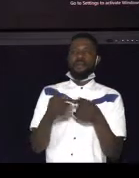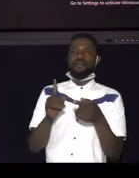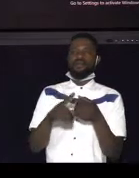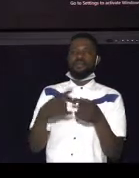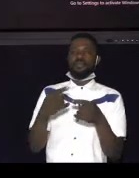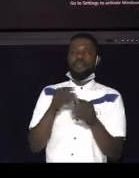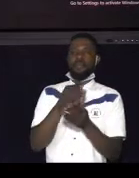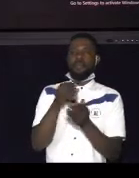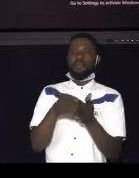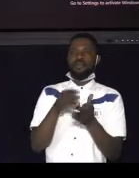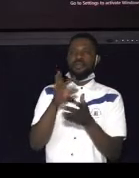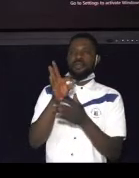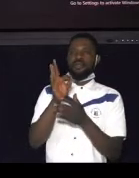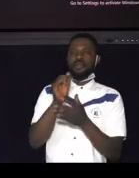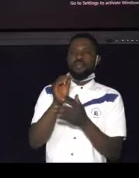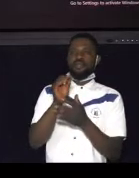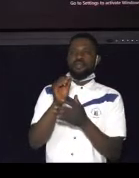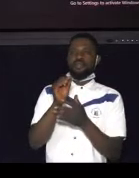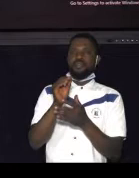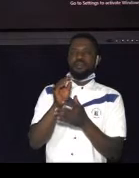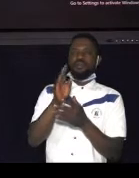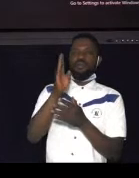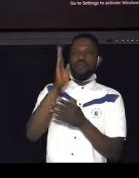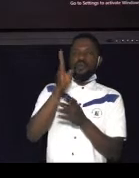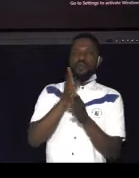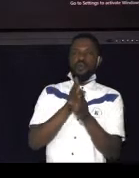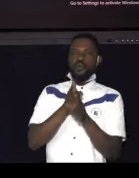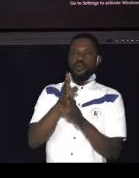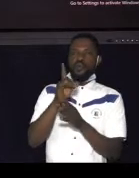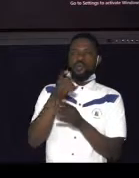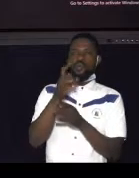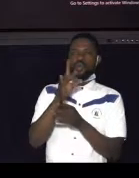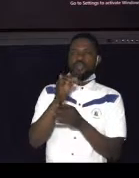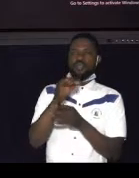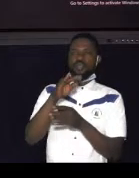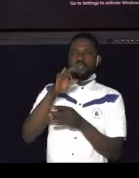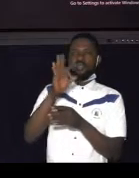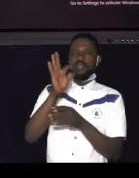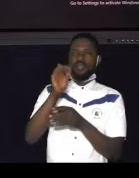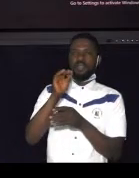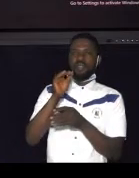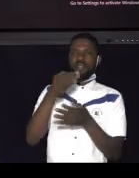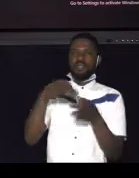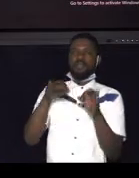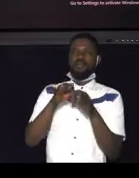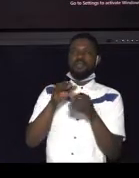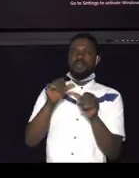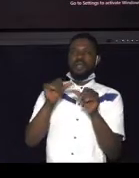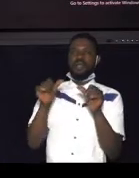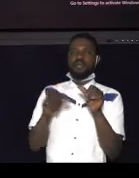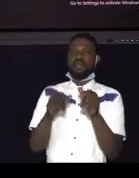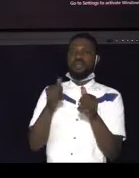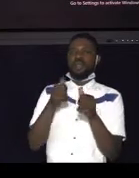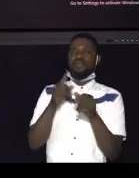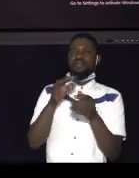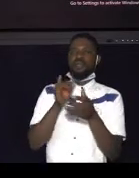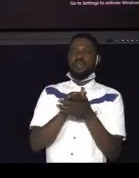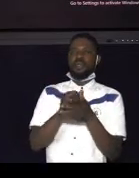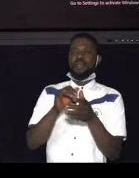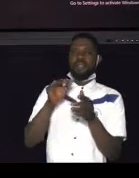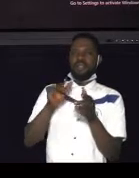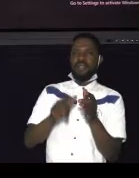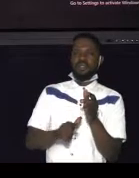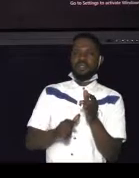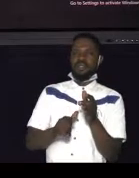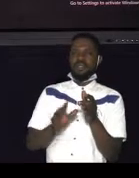this, 90. Are you doing the same thing? 180, 90. Important angles. Now, anyone that is less